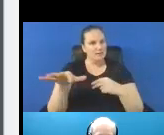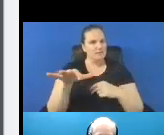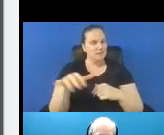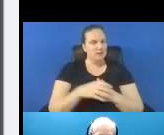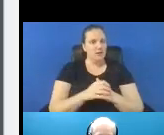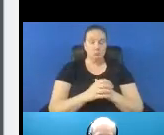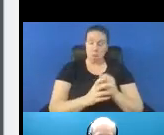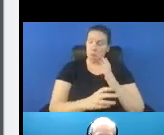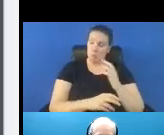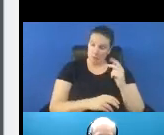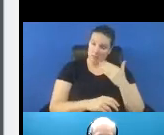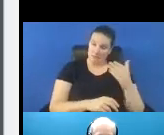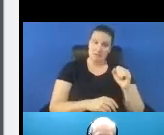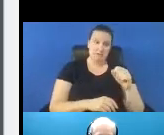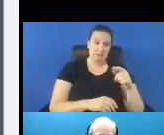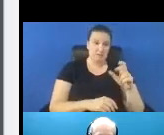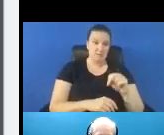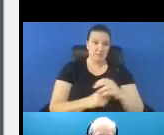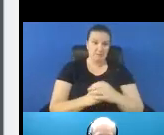Okay, thank you, Stephen.